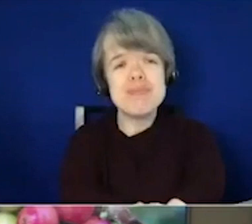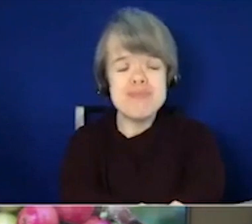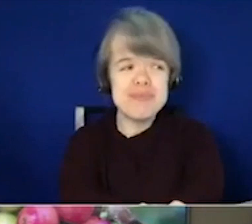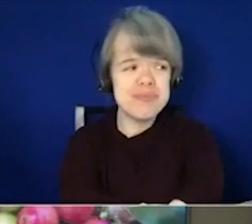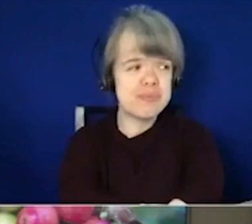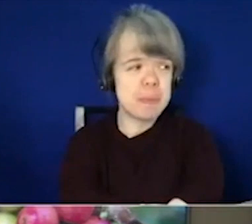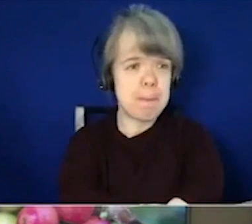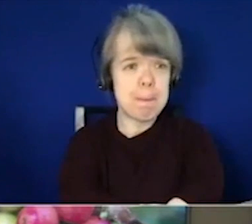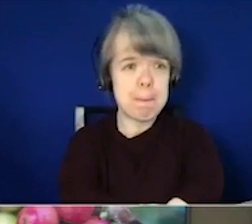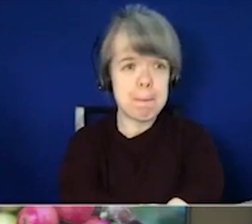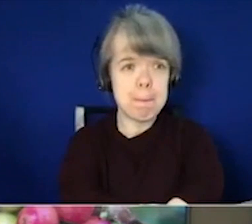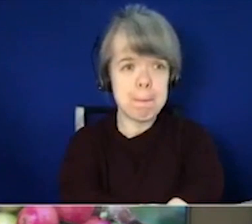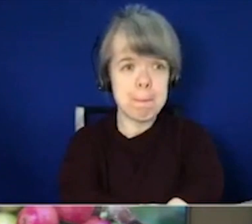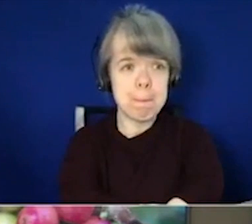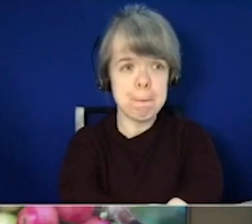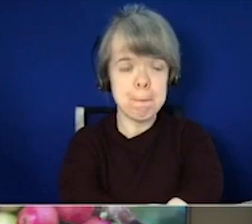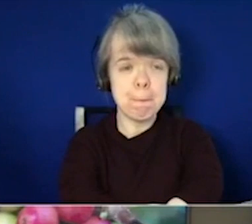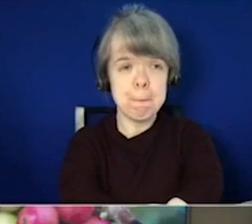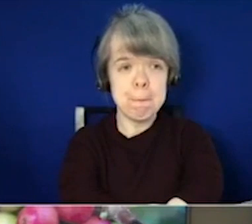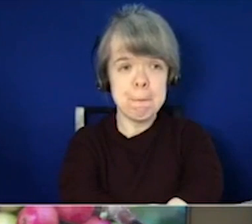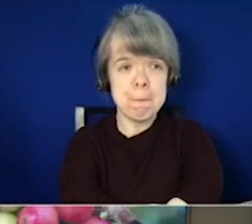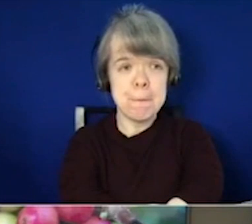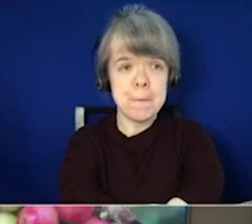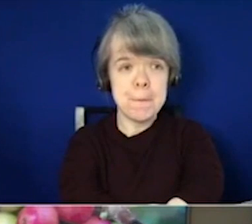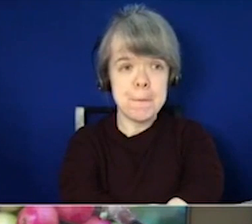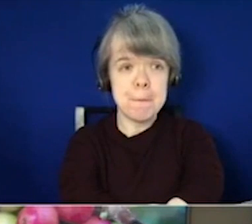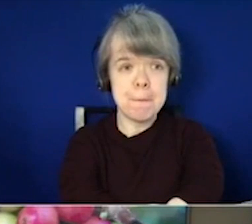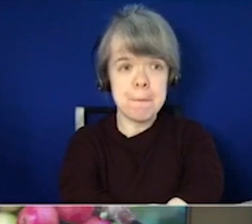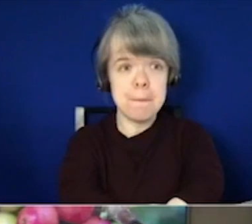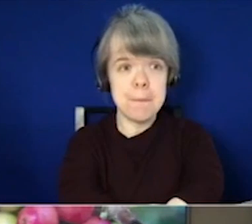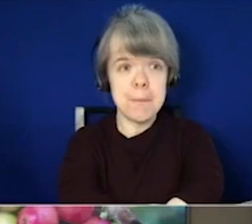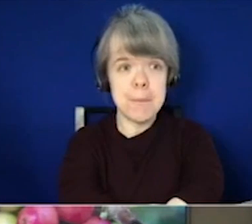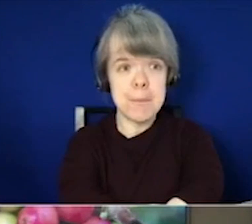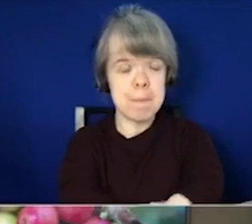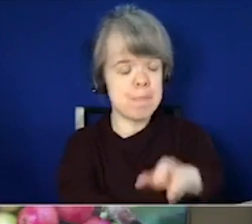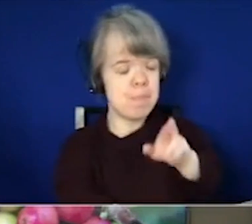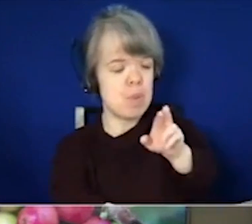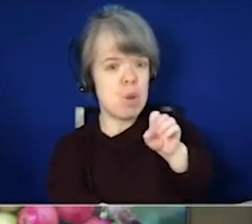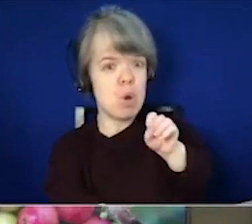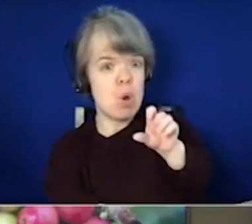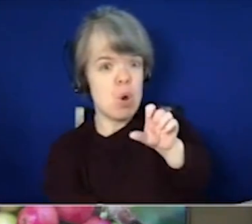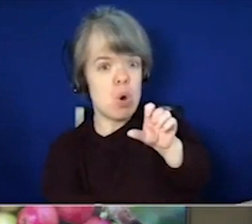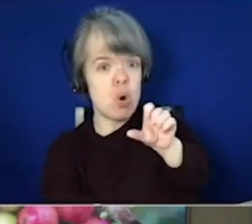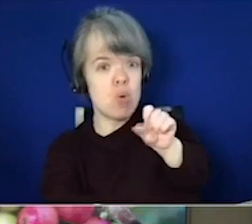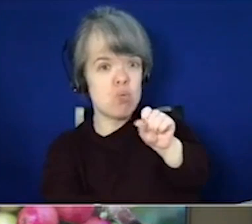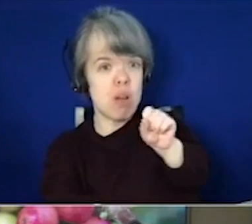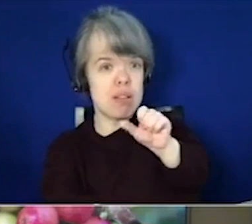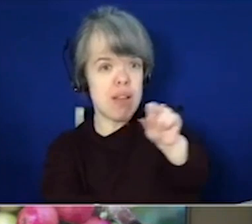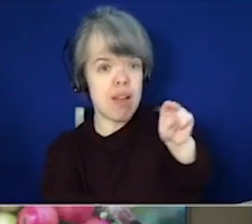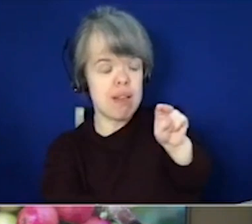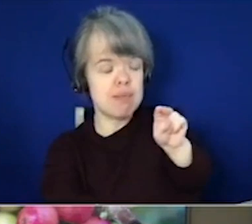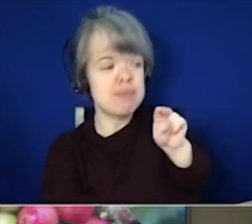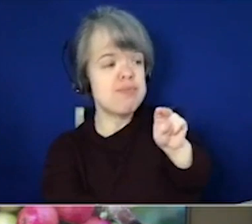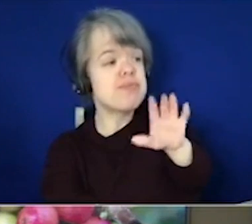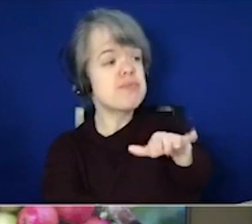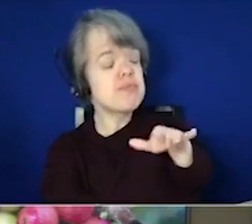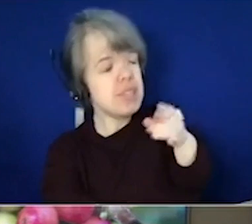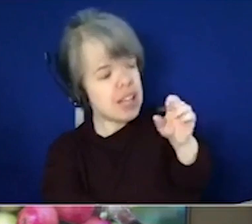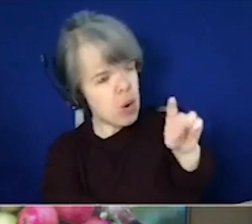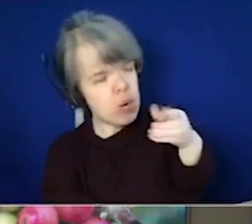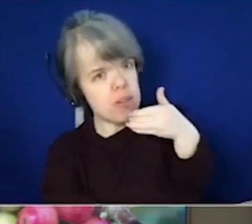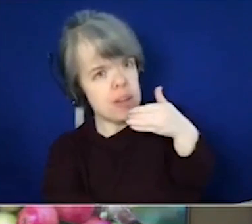culture of Starbucks is in all our hands. Let's come together as we always have and recognize how precious